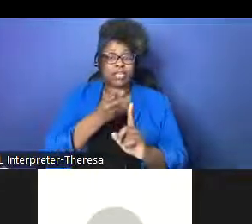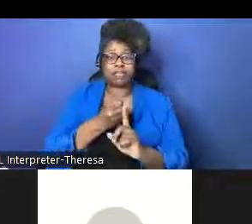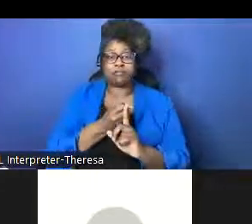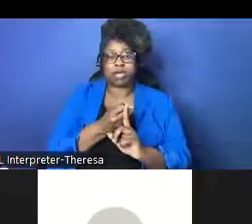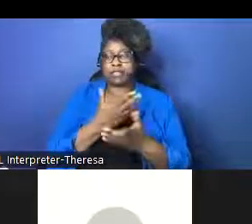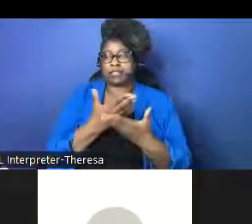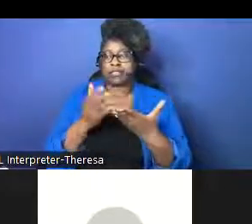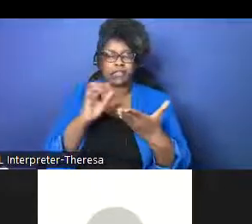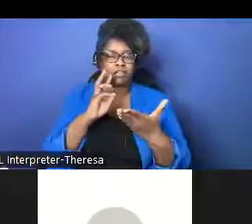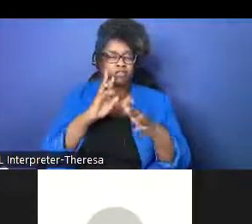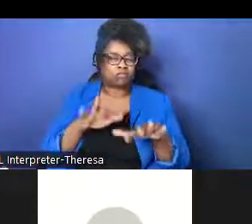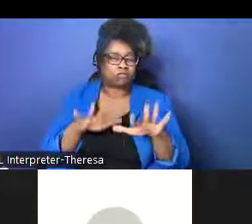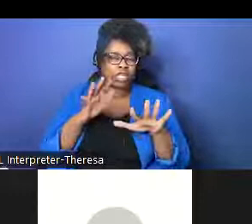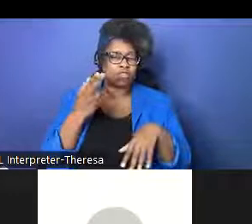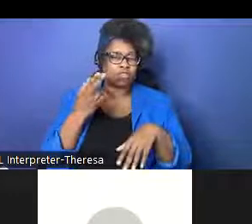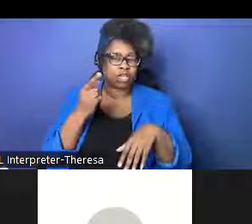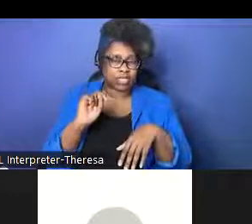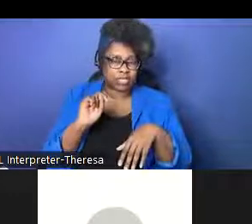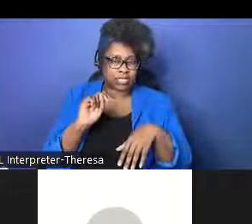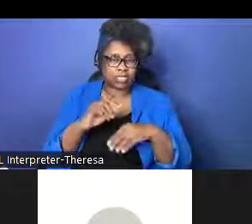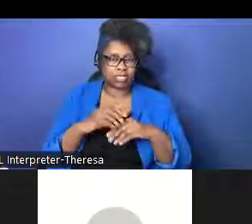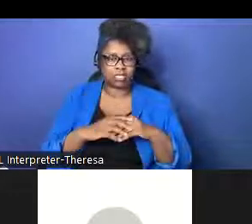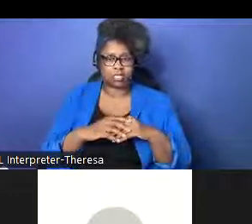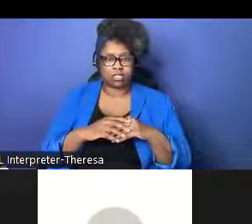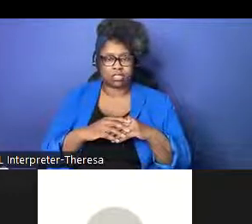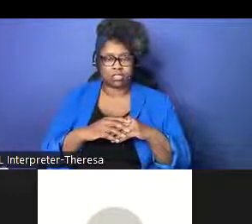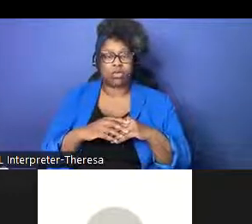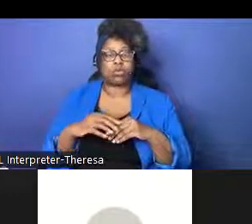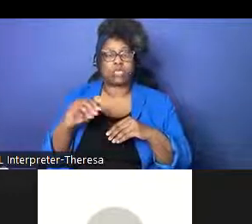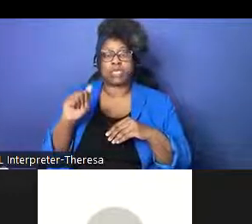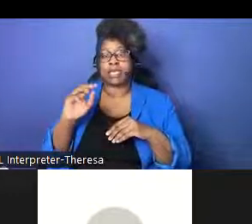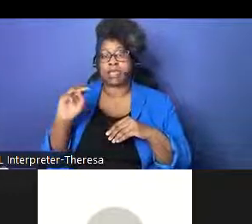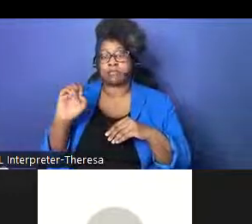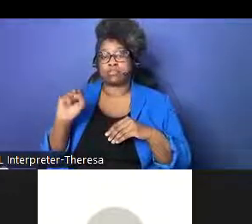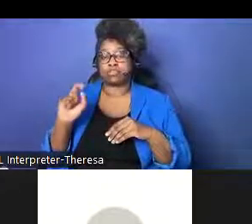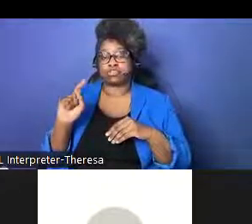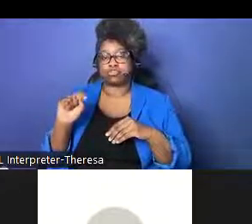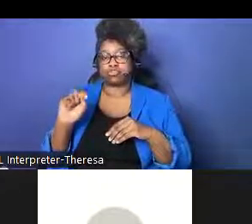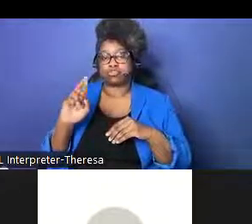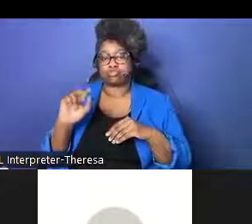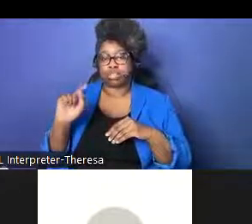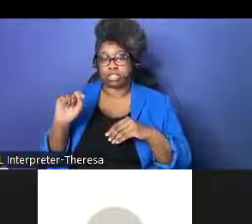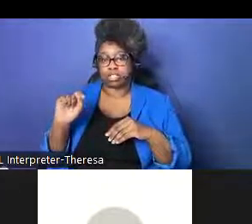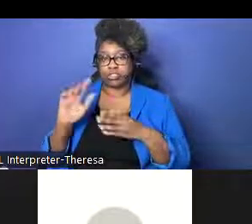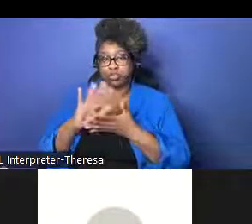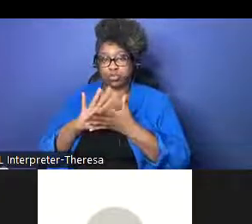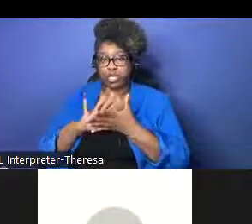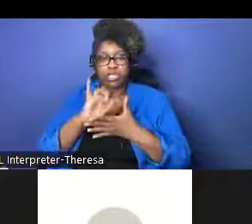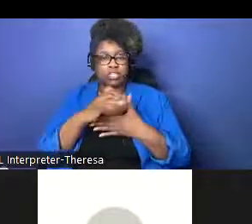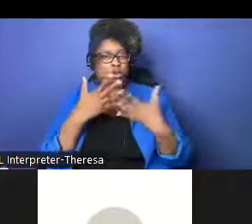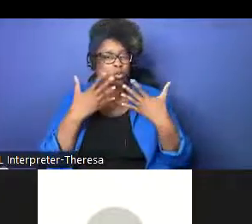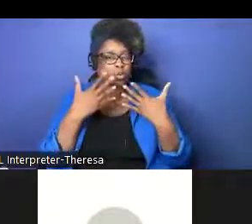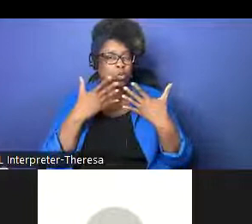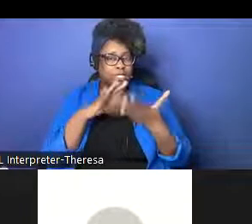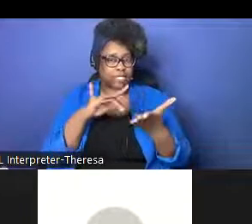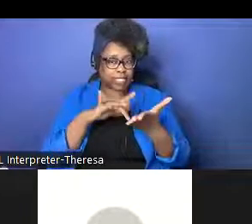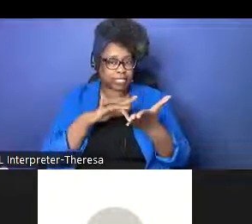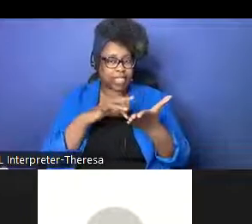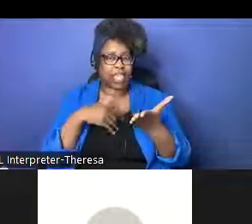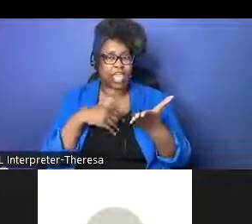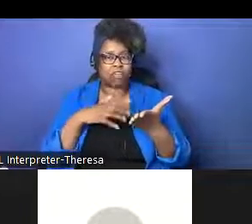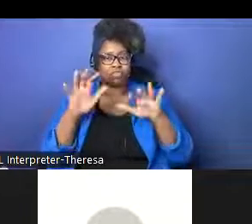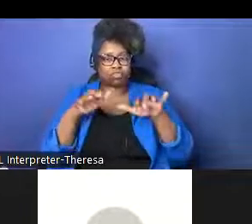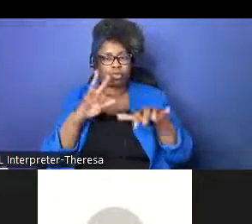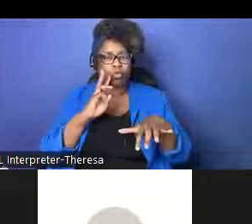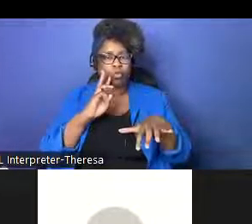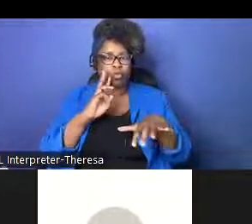like flooding or heat. So with the Ann Street School, it would act as a cooling center and also has stormwater storage